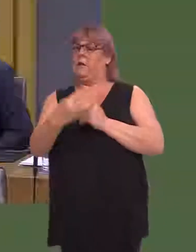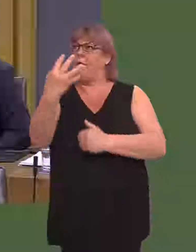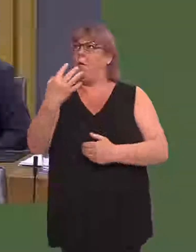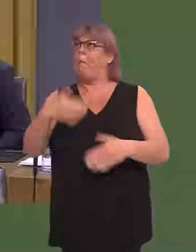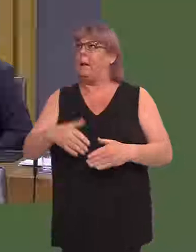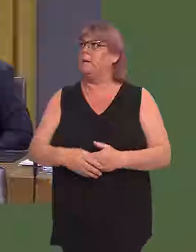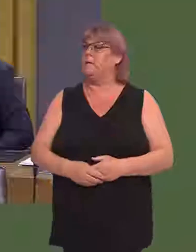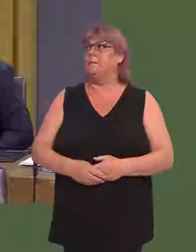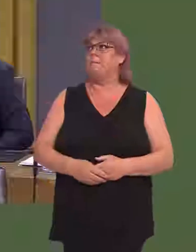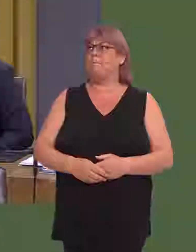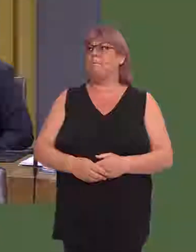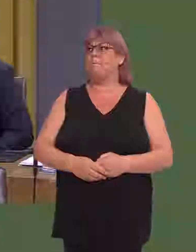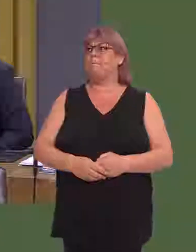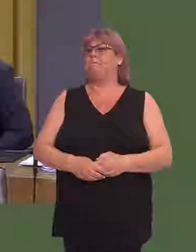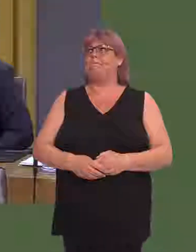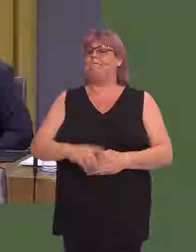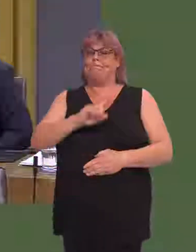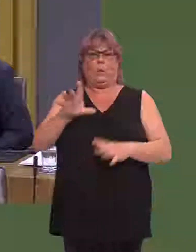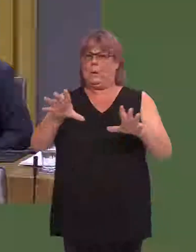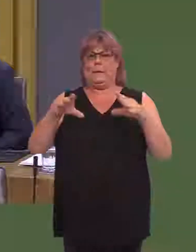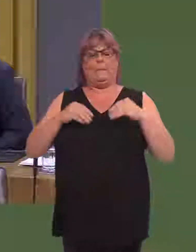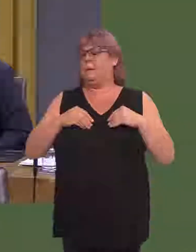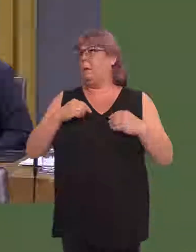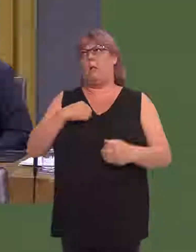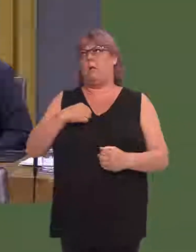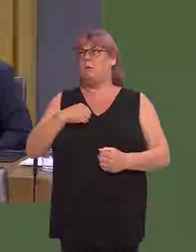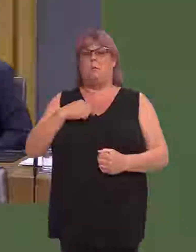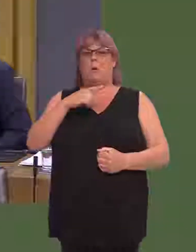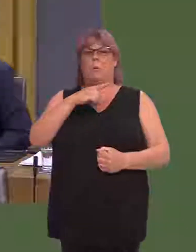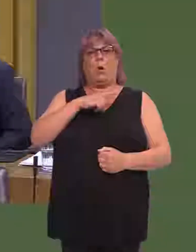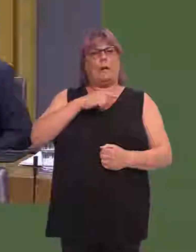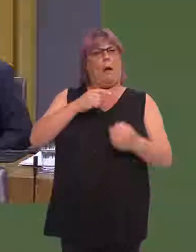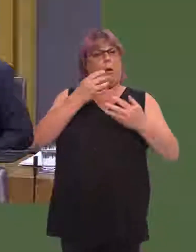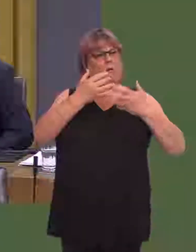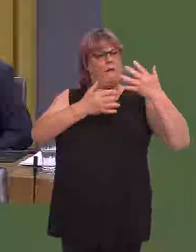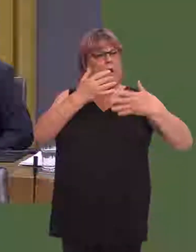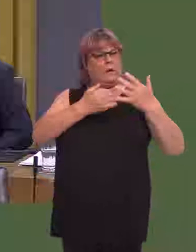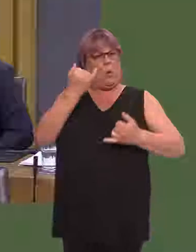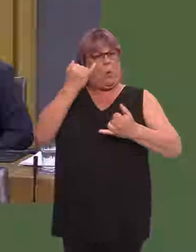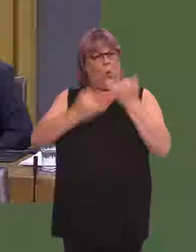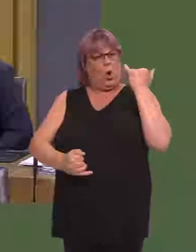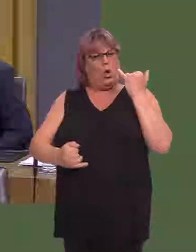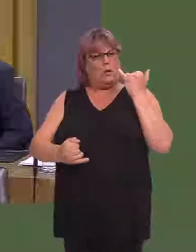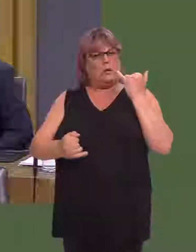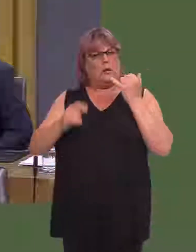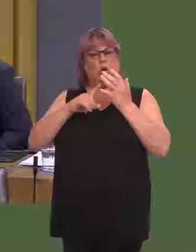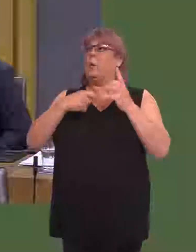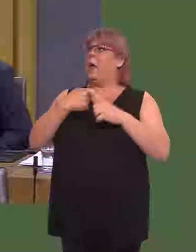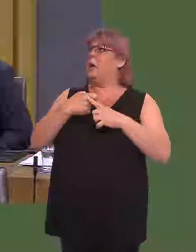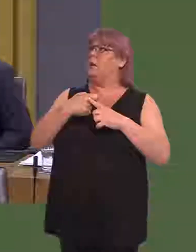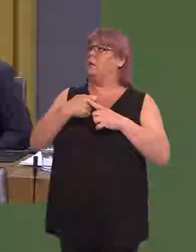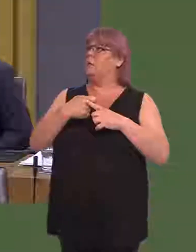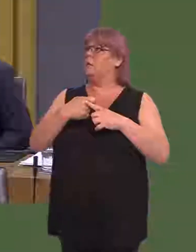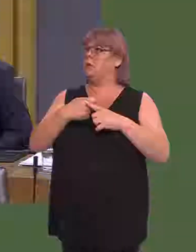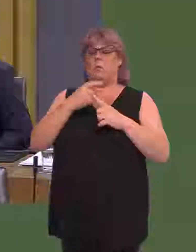stage, which is stage four. This is not only unacceptable in the context of our rates being the worst of any country in the